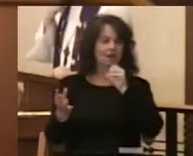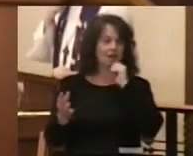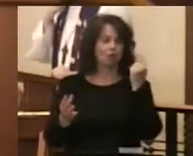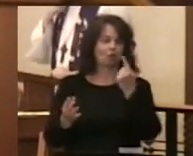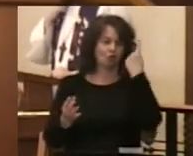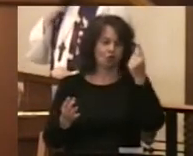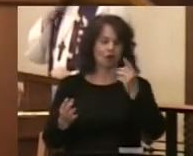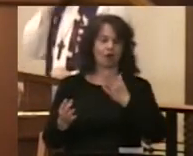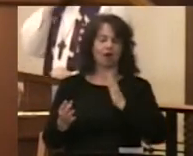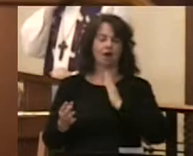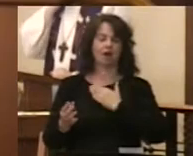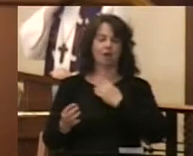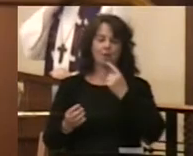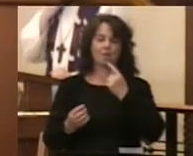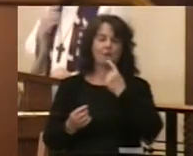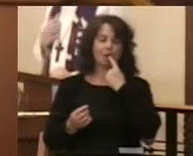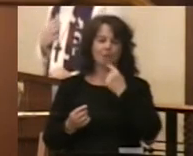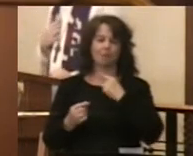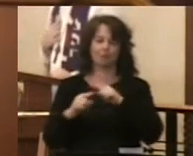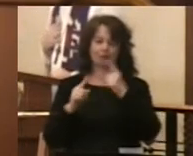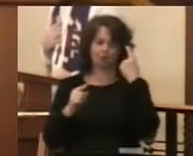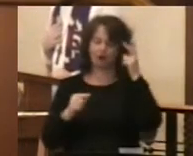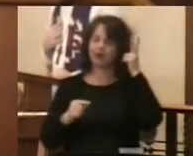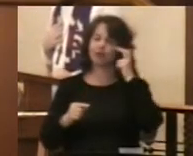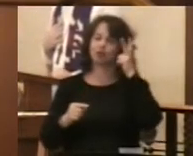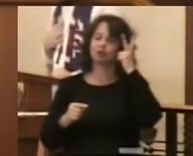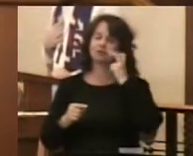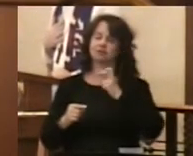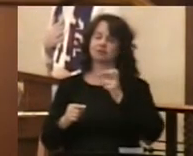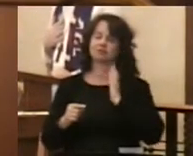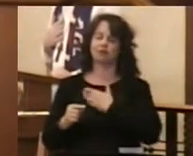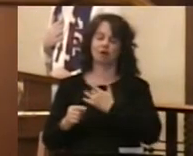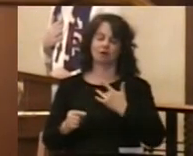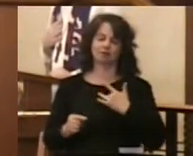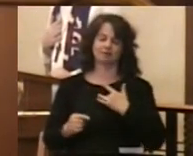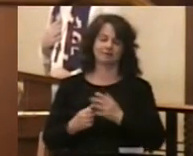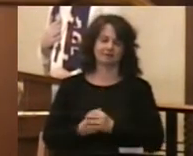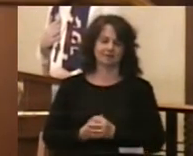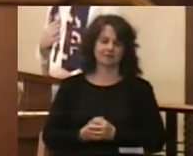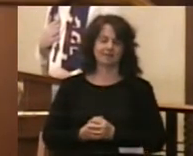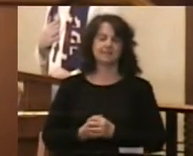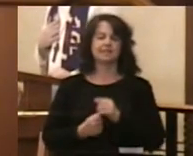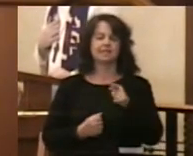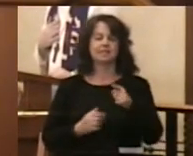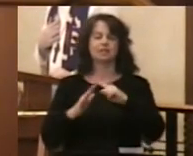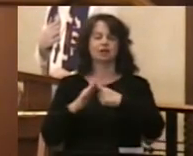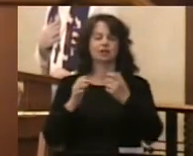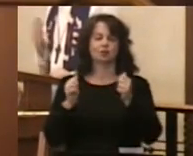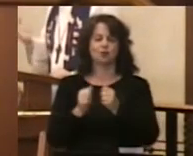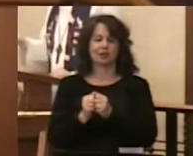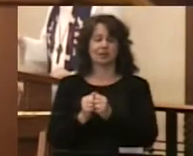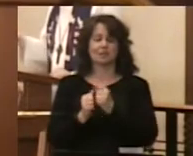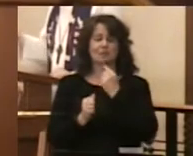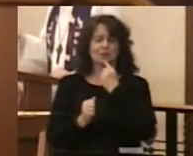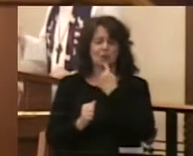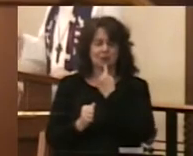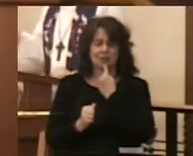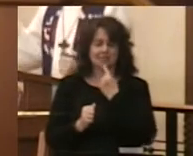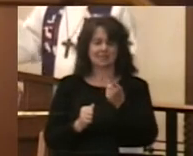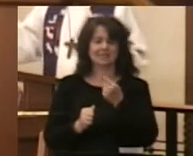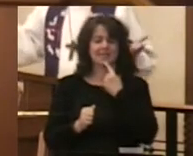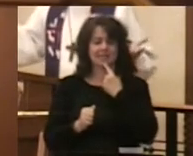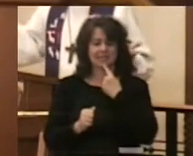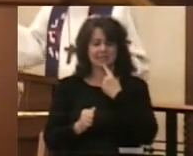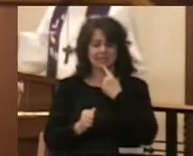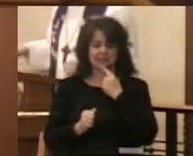our mouths, but to our ears and to our hearts. Jeremiah starts with some sourness. He says, yes, you have